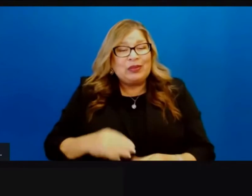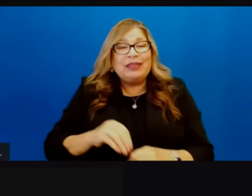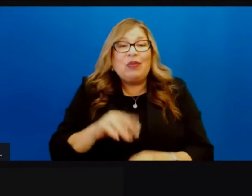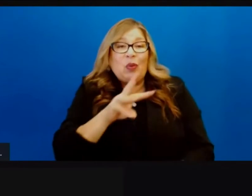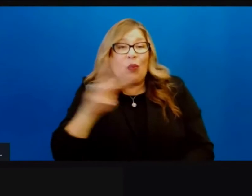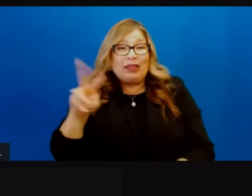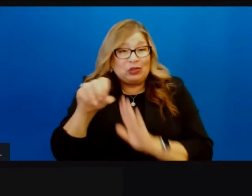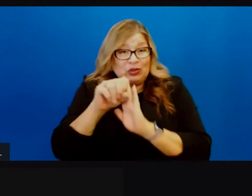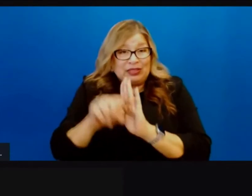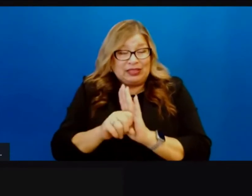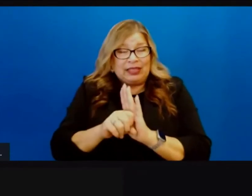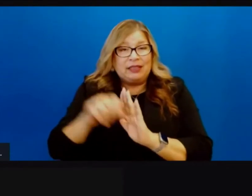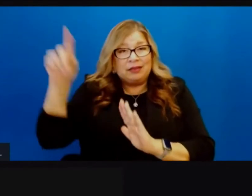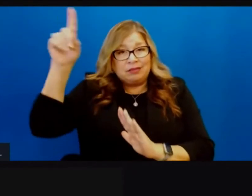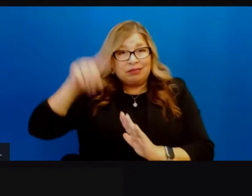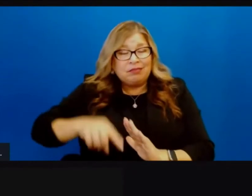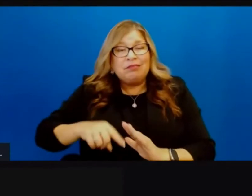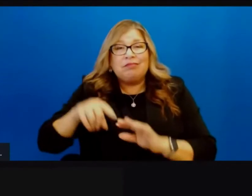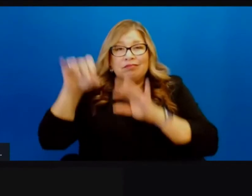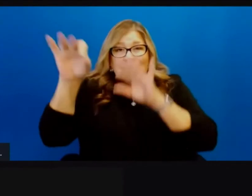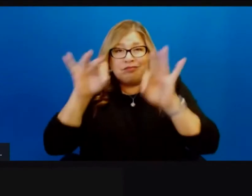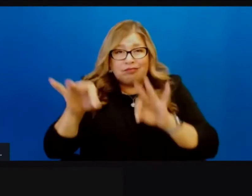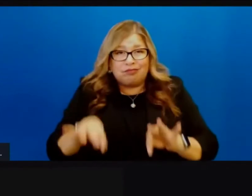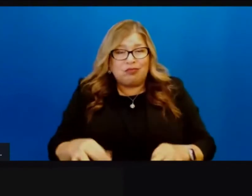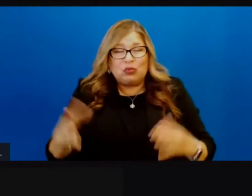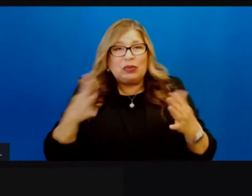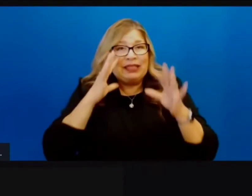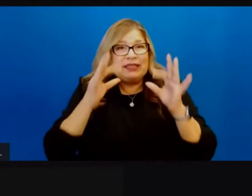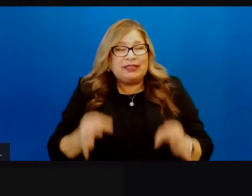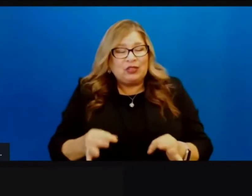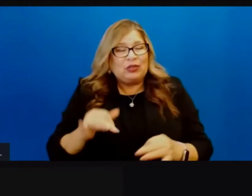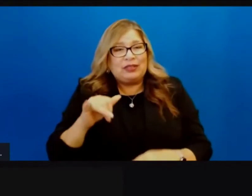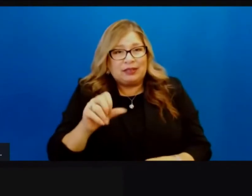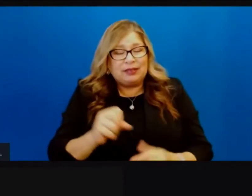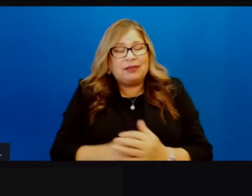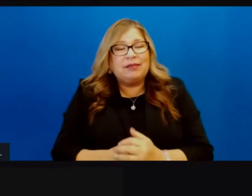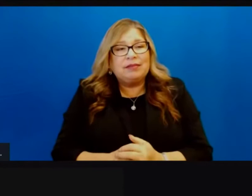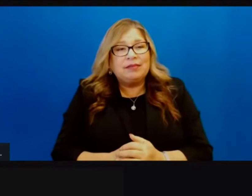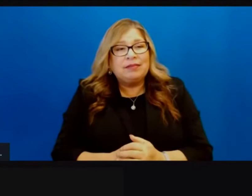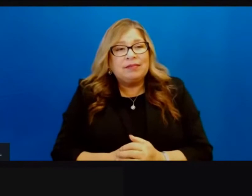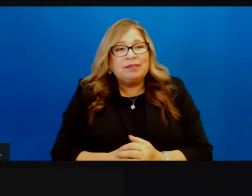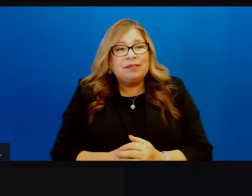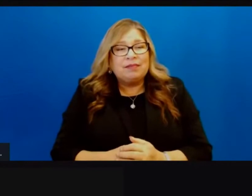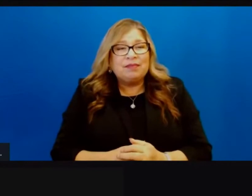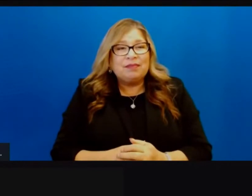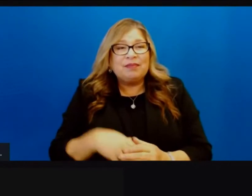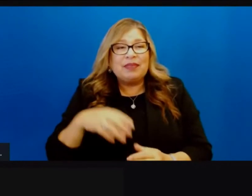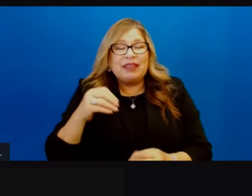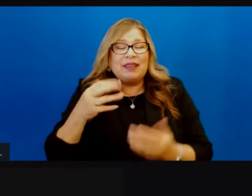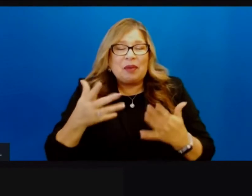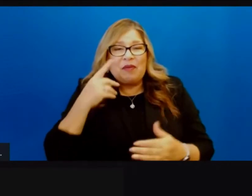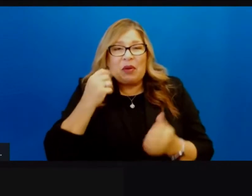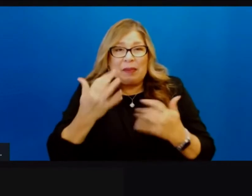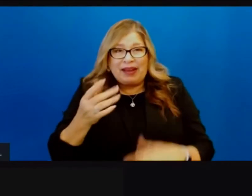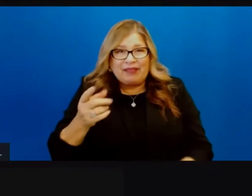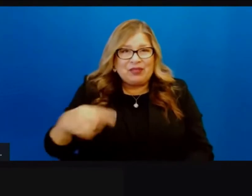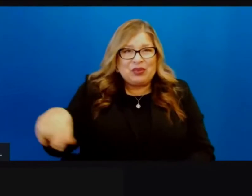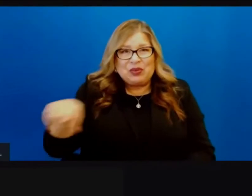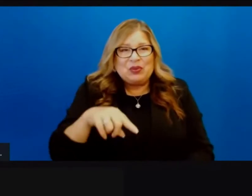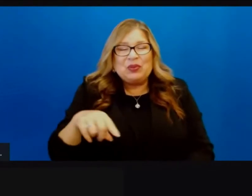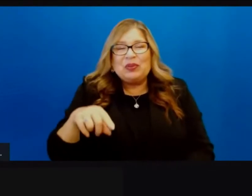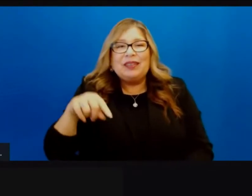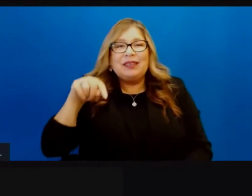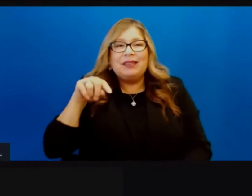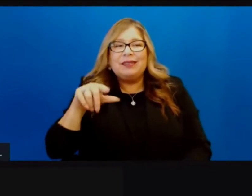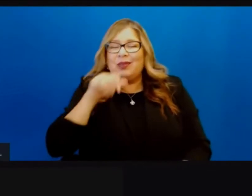states to really walk through what the decision is. And I think that probably for many of you, you're not hearing this